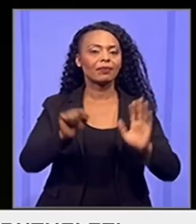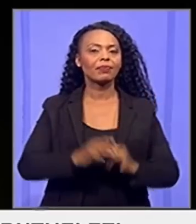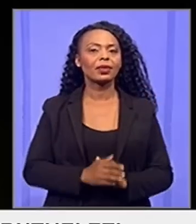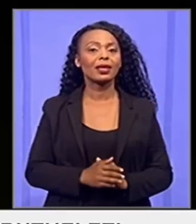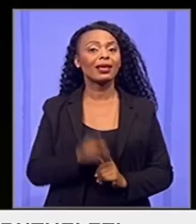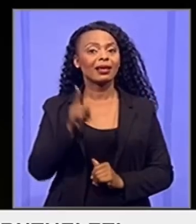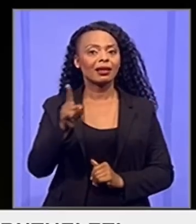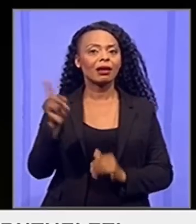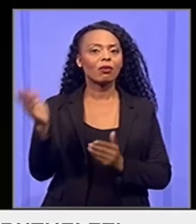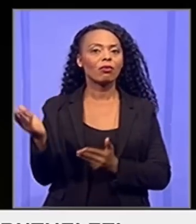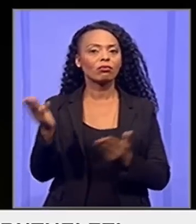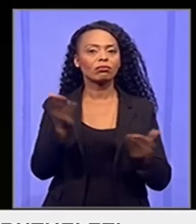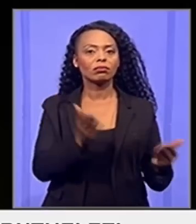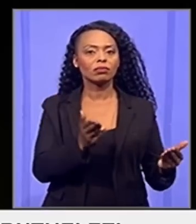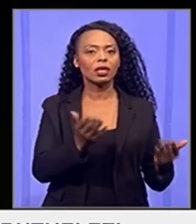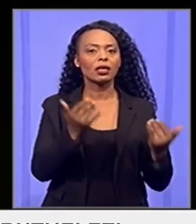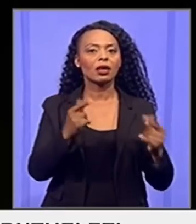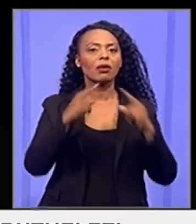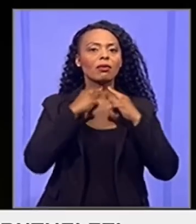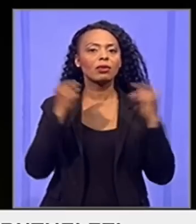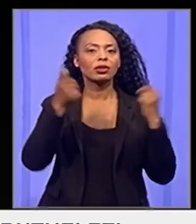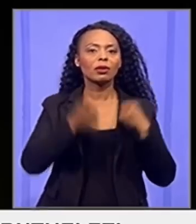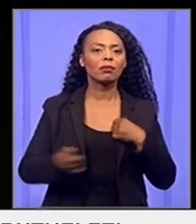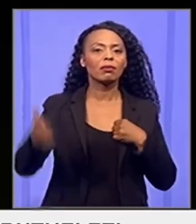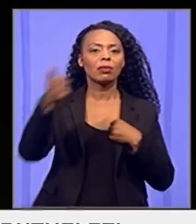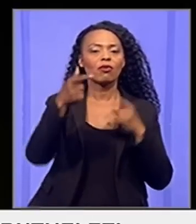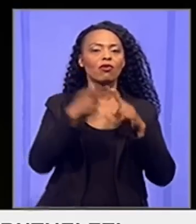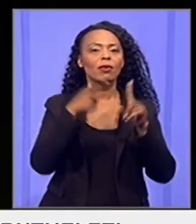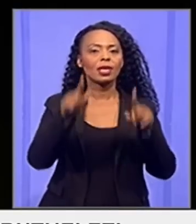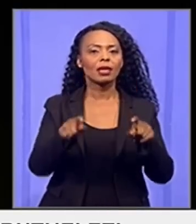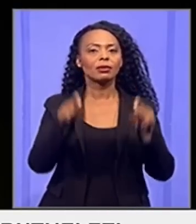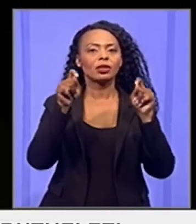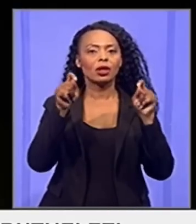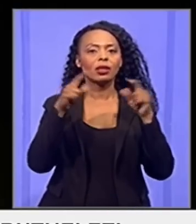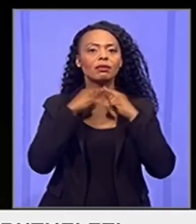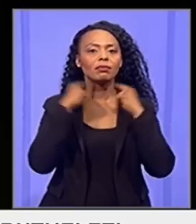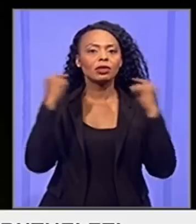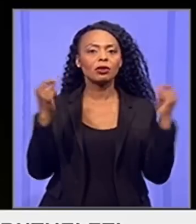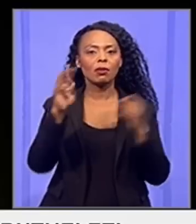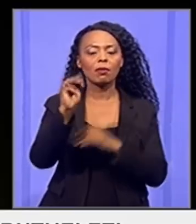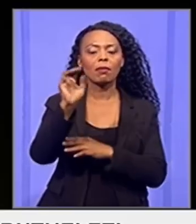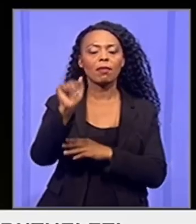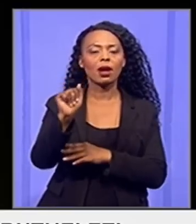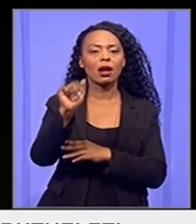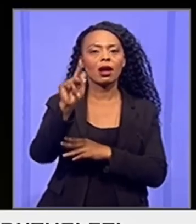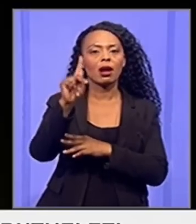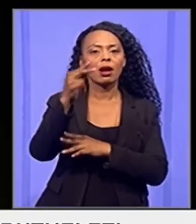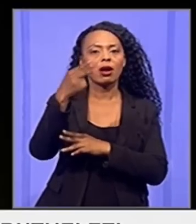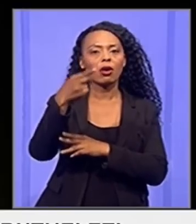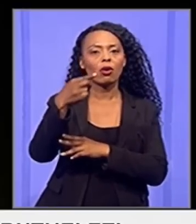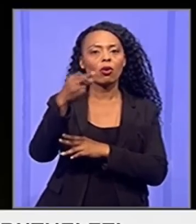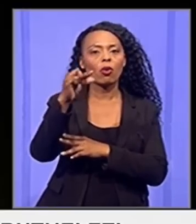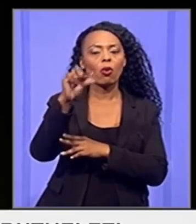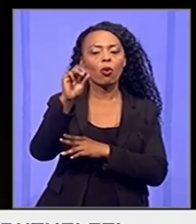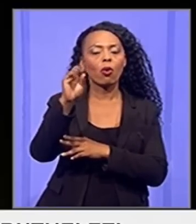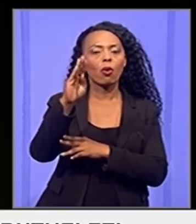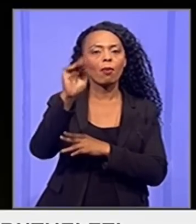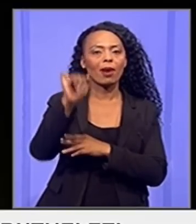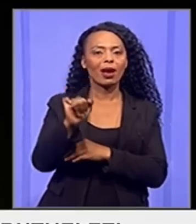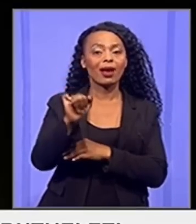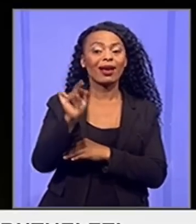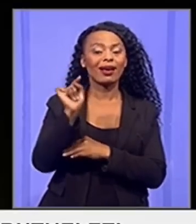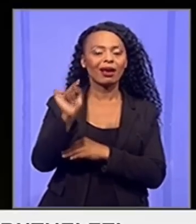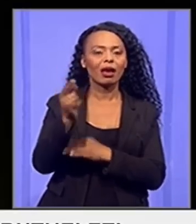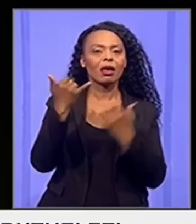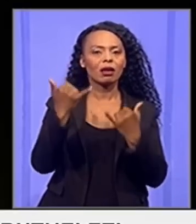bileng a amogelwa ke mobishopo mogolo wa Cape Town Bishop Makgoba mme na re moraga moa jaaka o tla